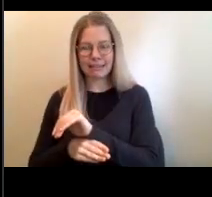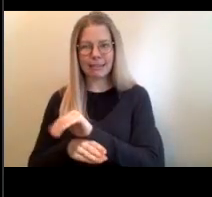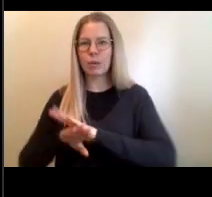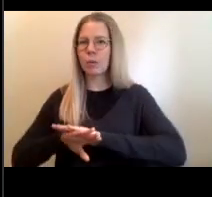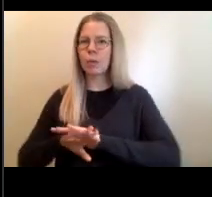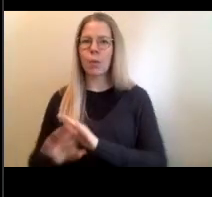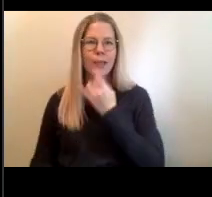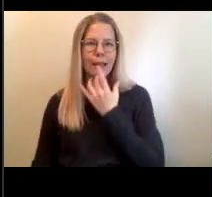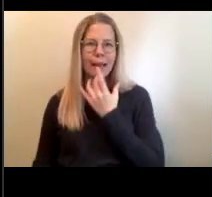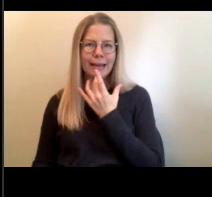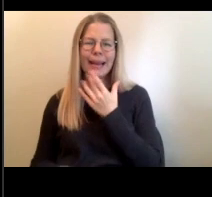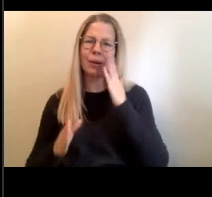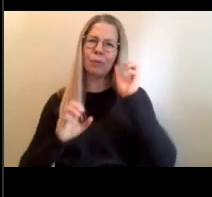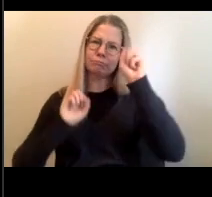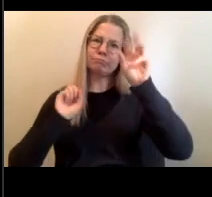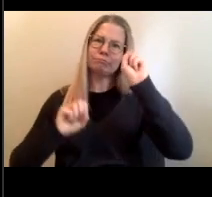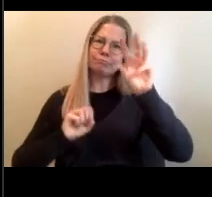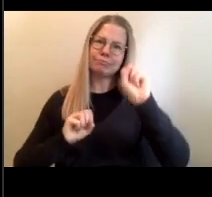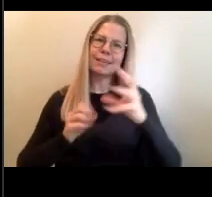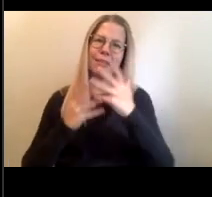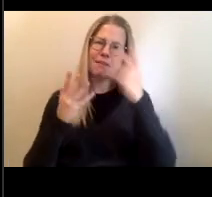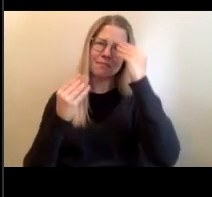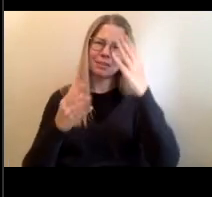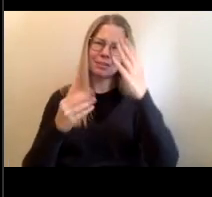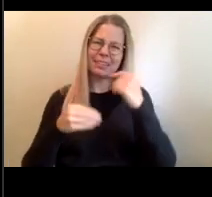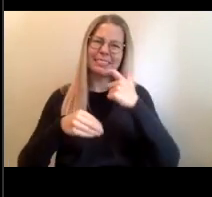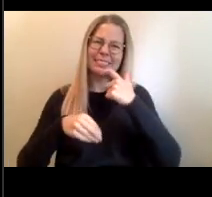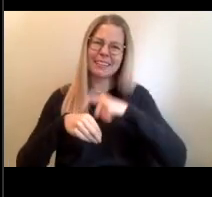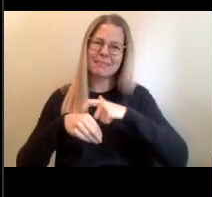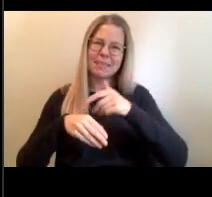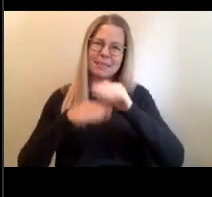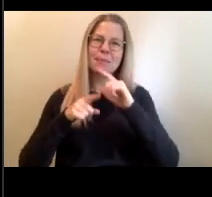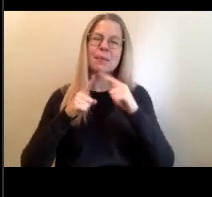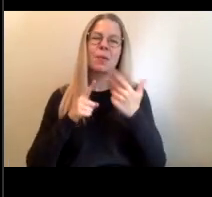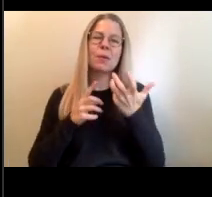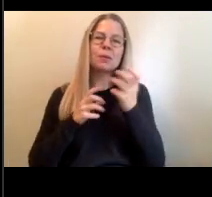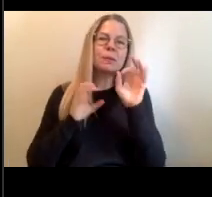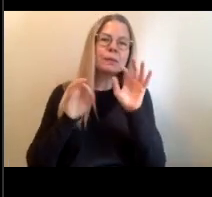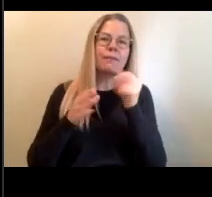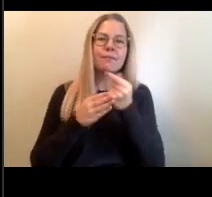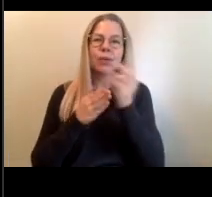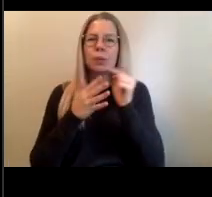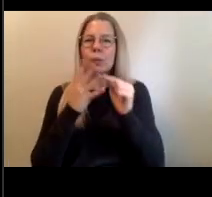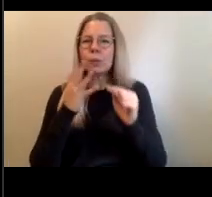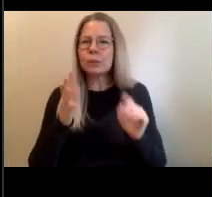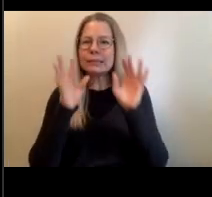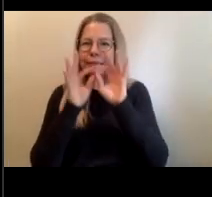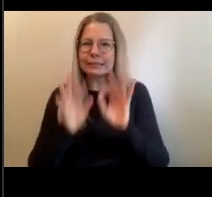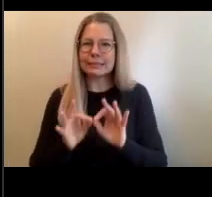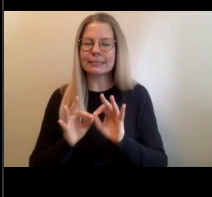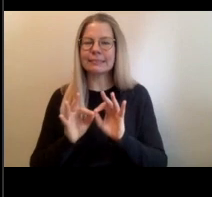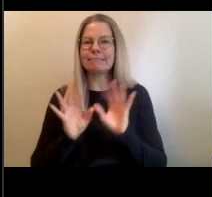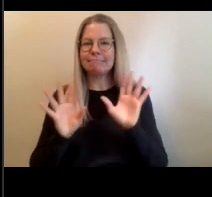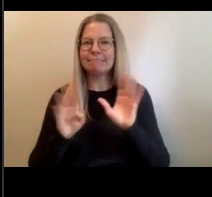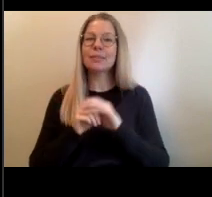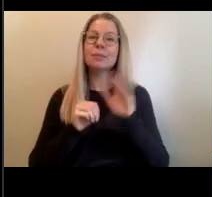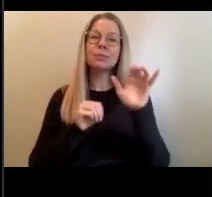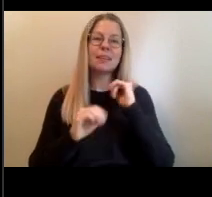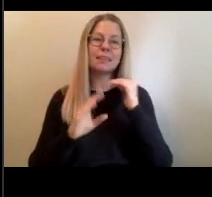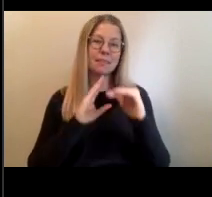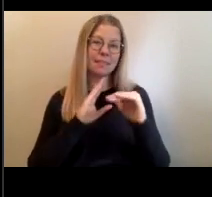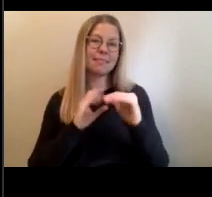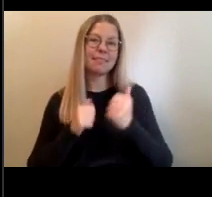don't have a lot of time, but I just want to give you some keys. And I'll also provide my email address at the end. So if you have